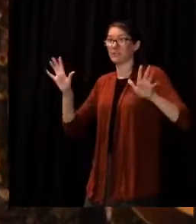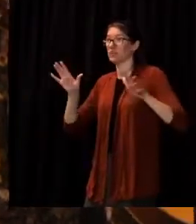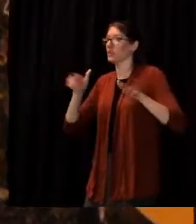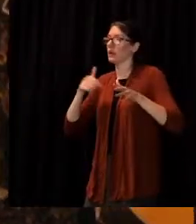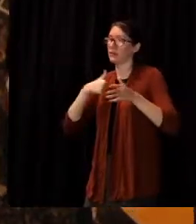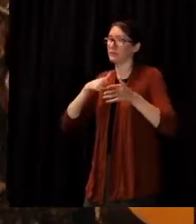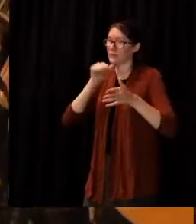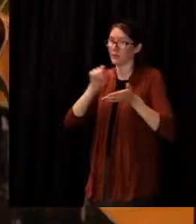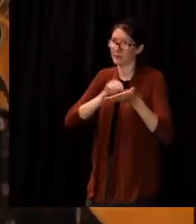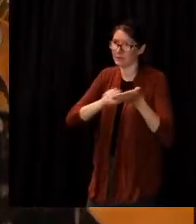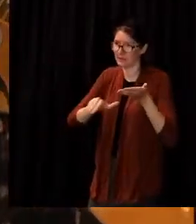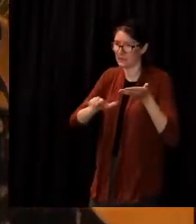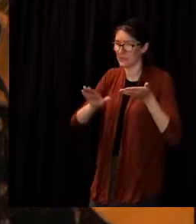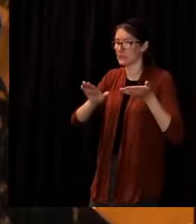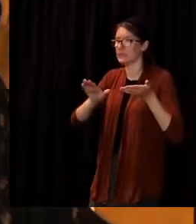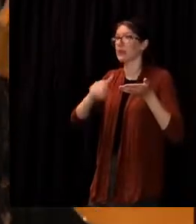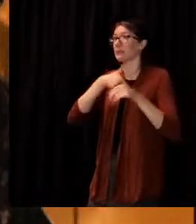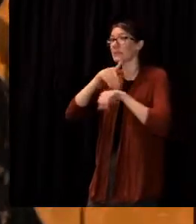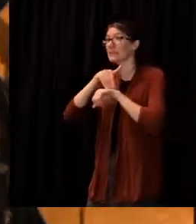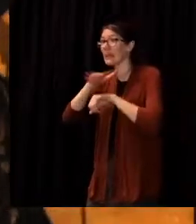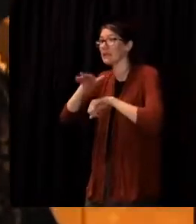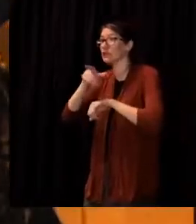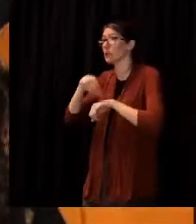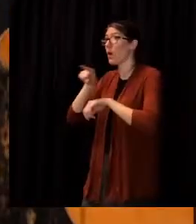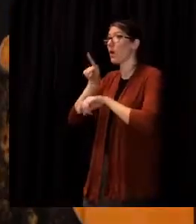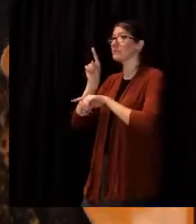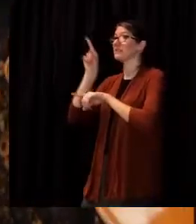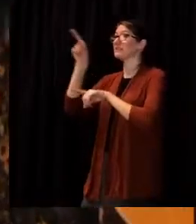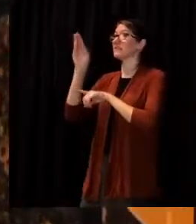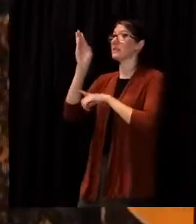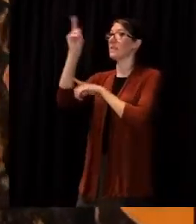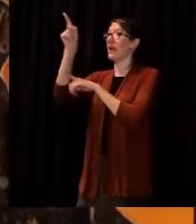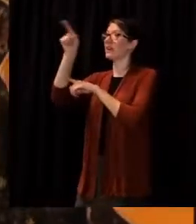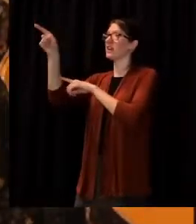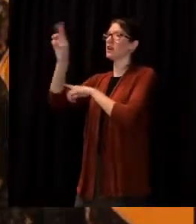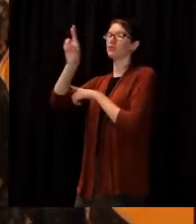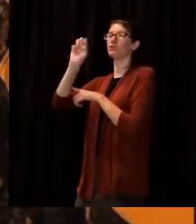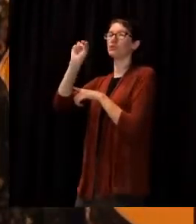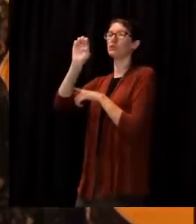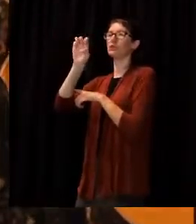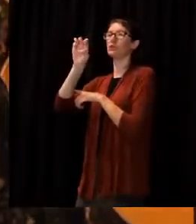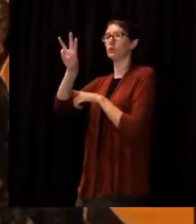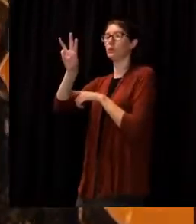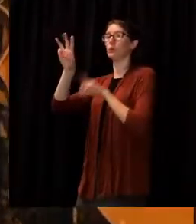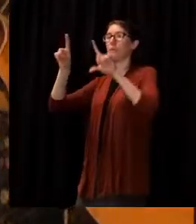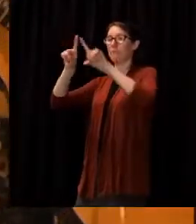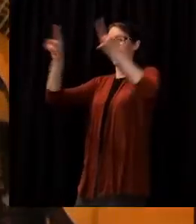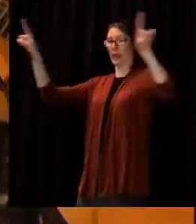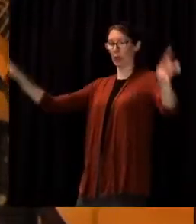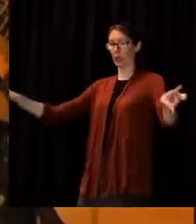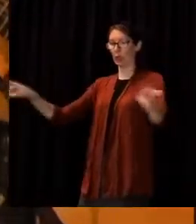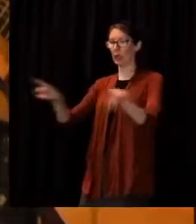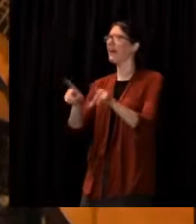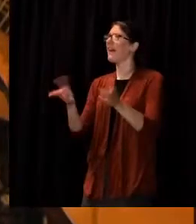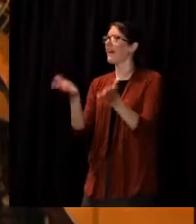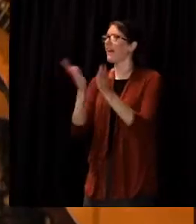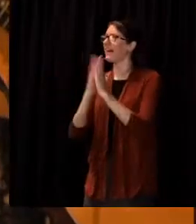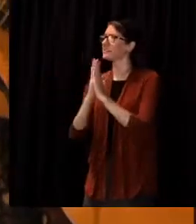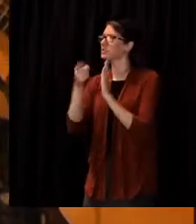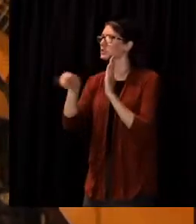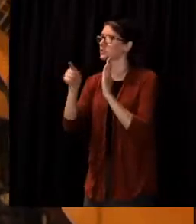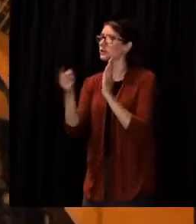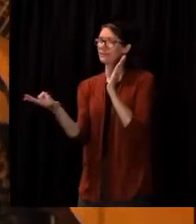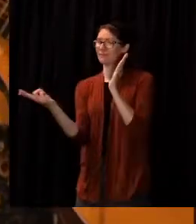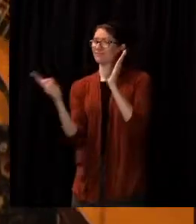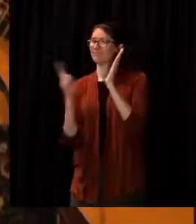to dismiss you. I'm going to send you to the back over here, and we've got this big Renew banner. I'm going to ask you, put your signature on there. It's your